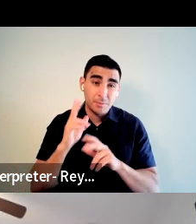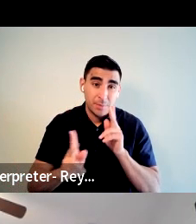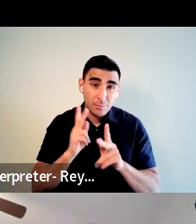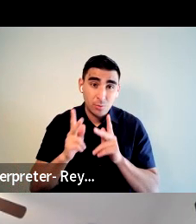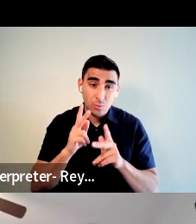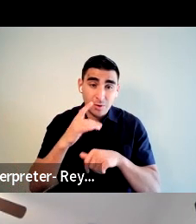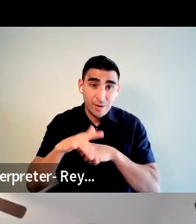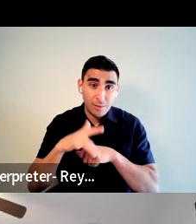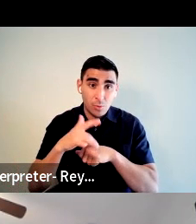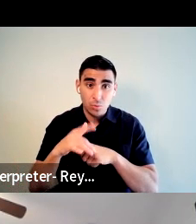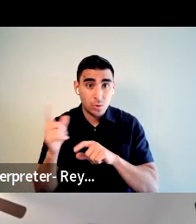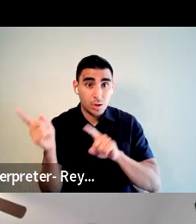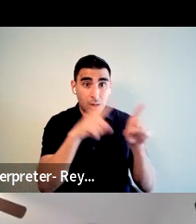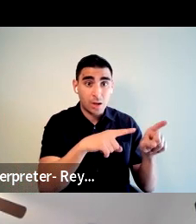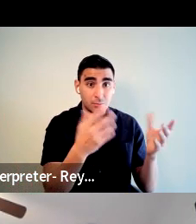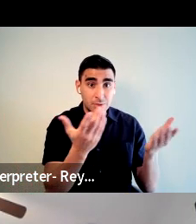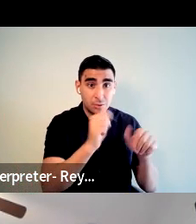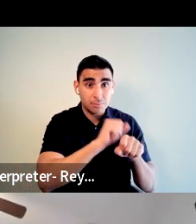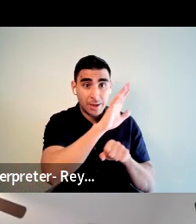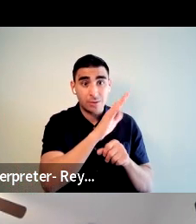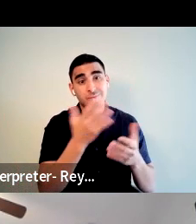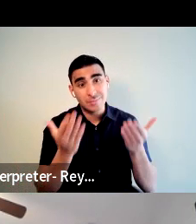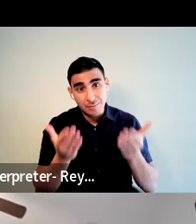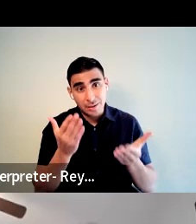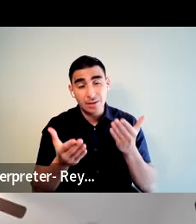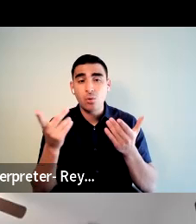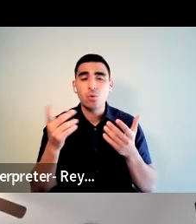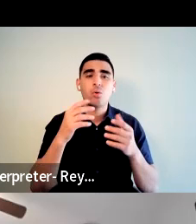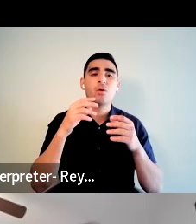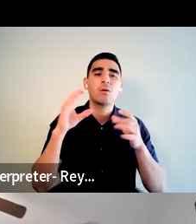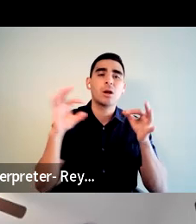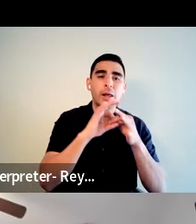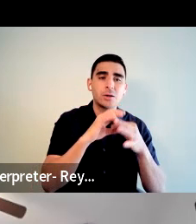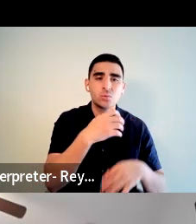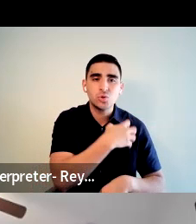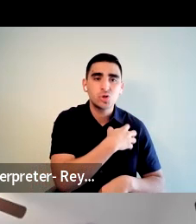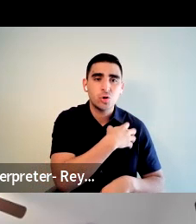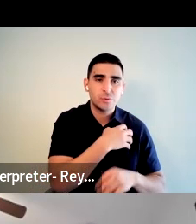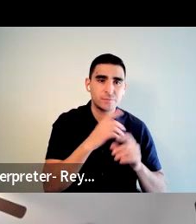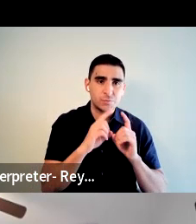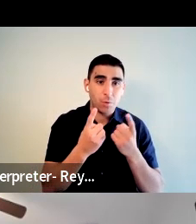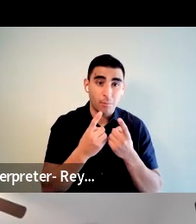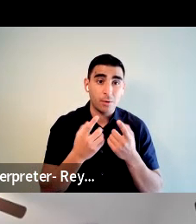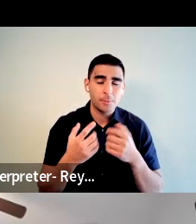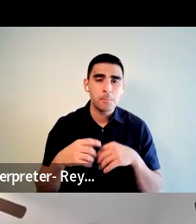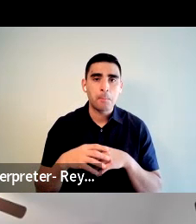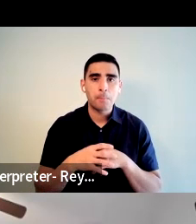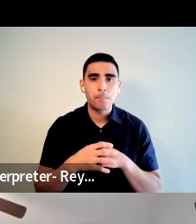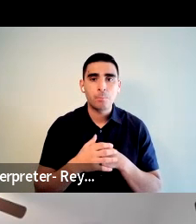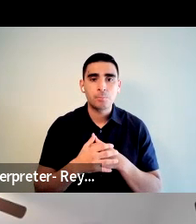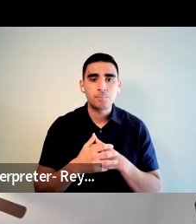be up here or connected with the sheriff's department. So I don't think there was